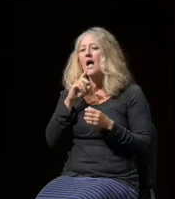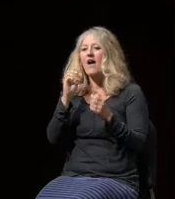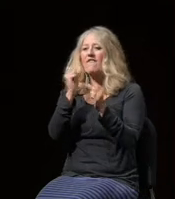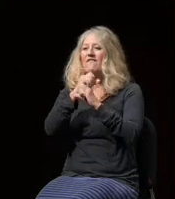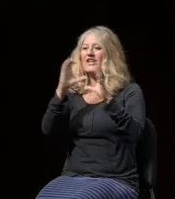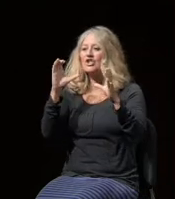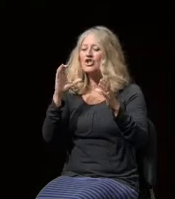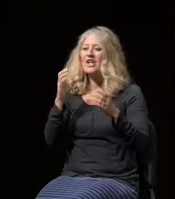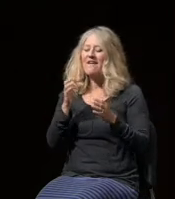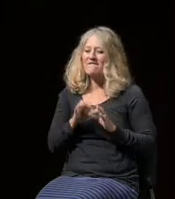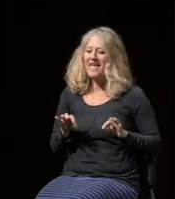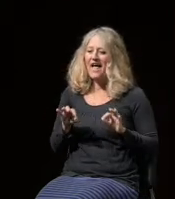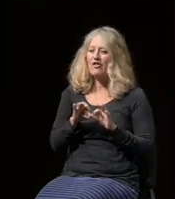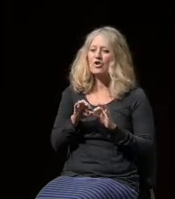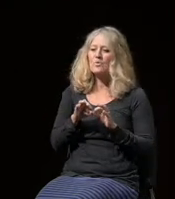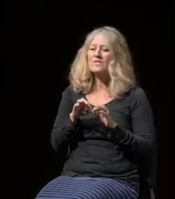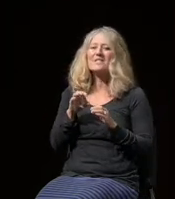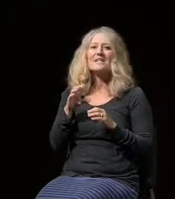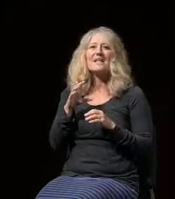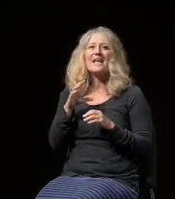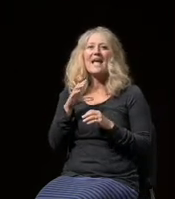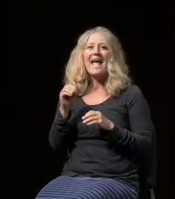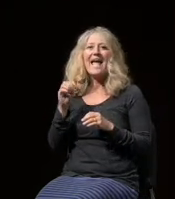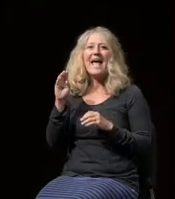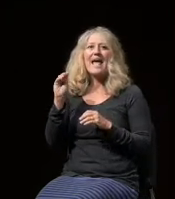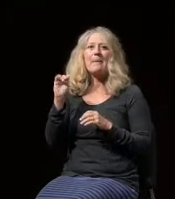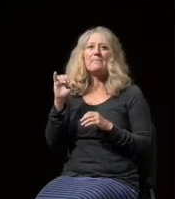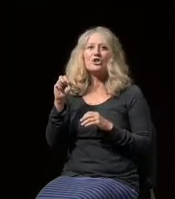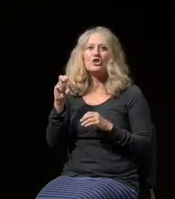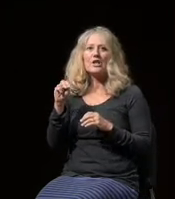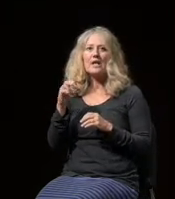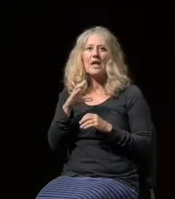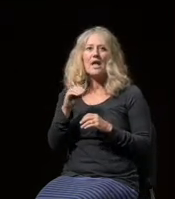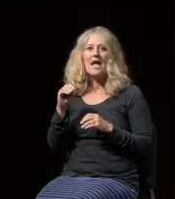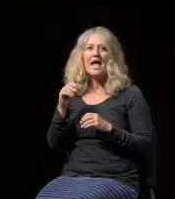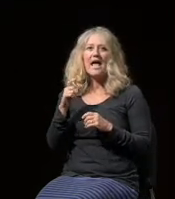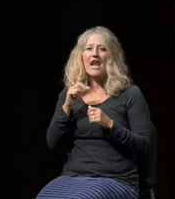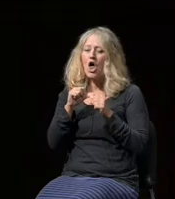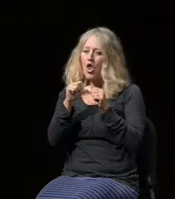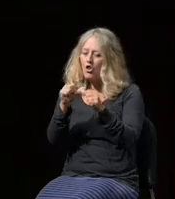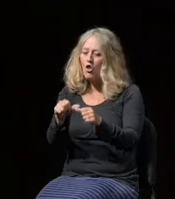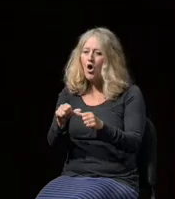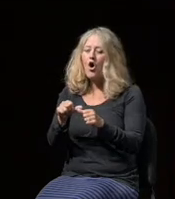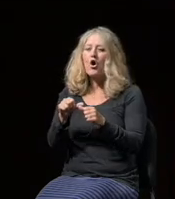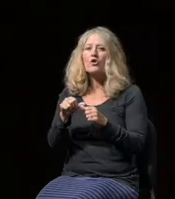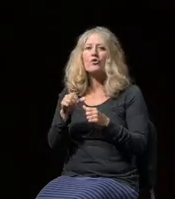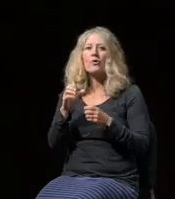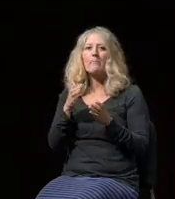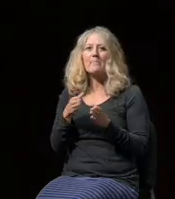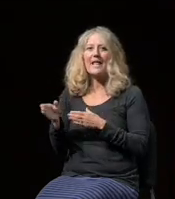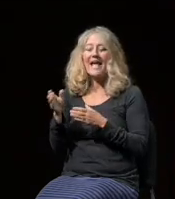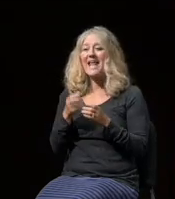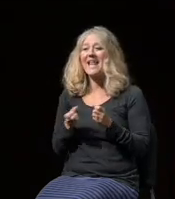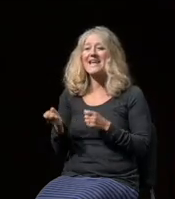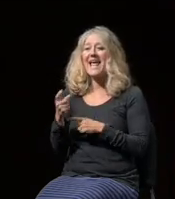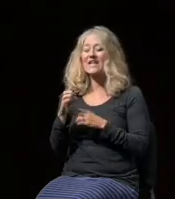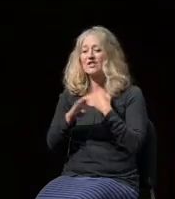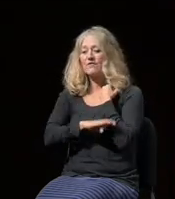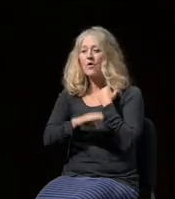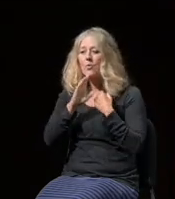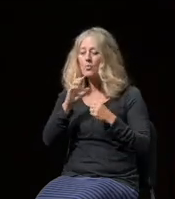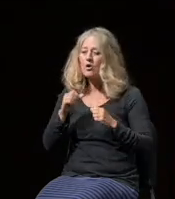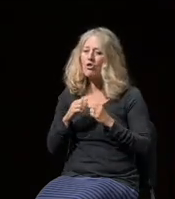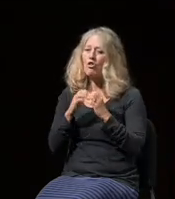values. This will serve as the foundation to our long-term institutional planning, and next fall we will launch the